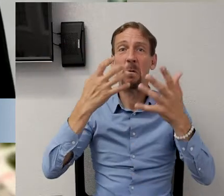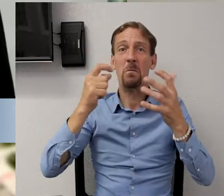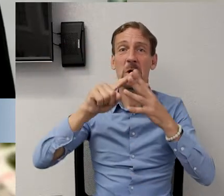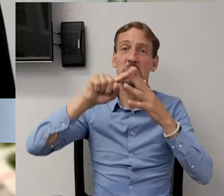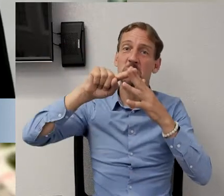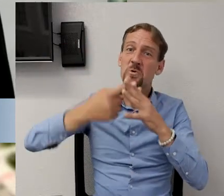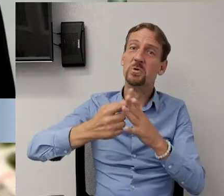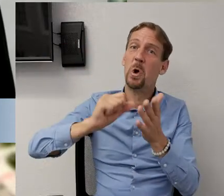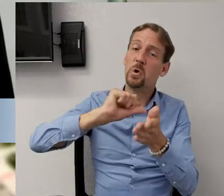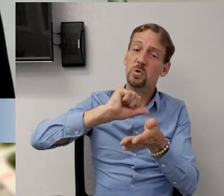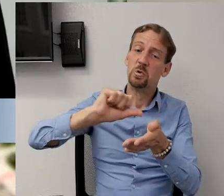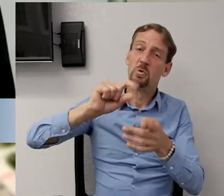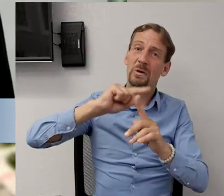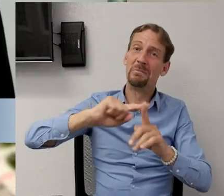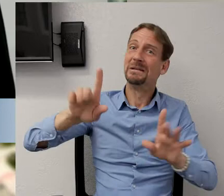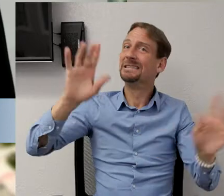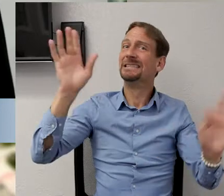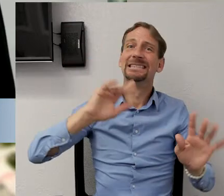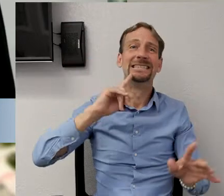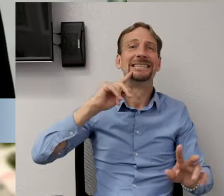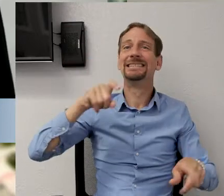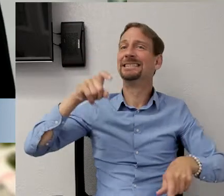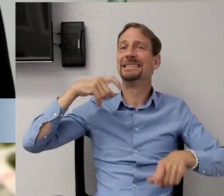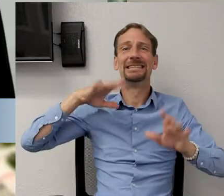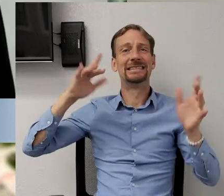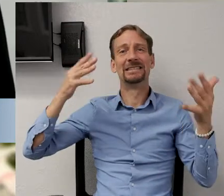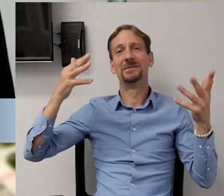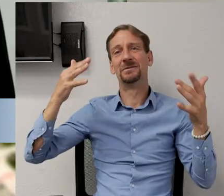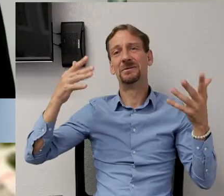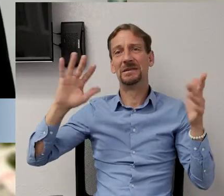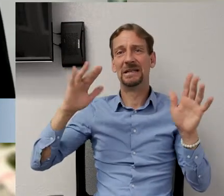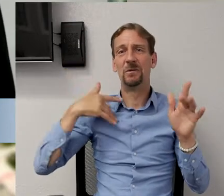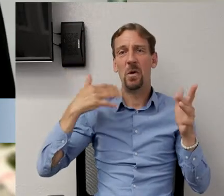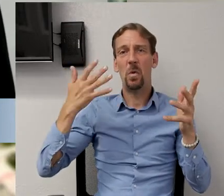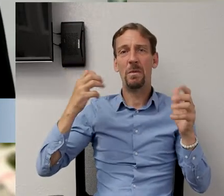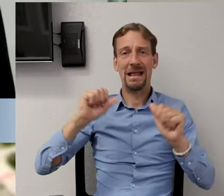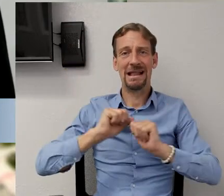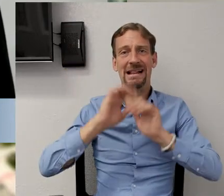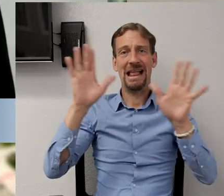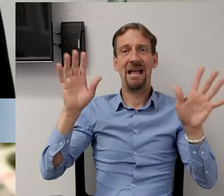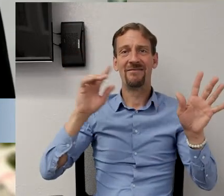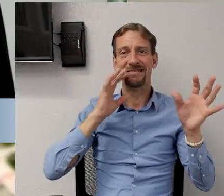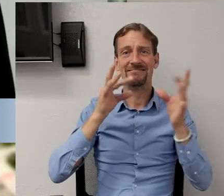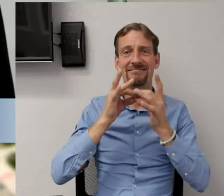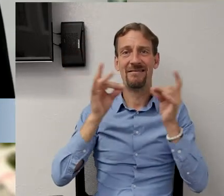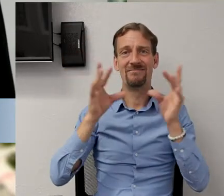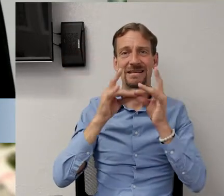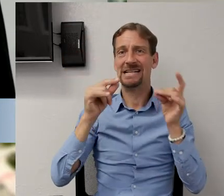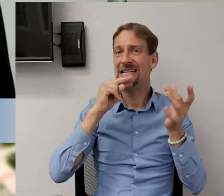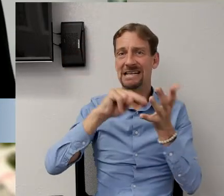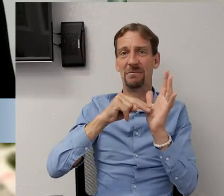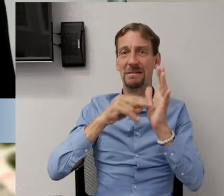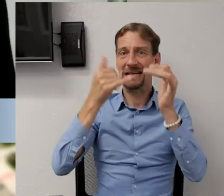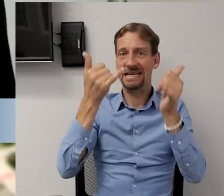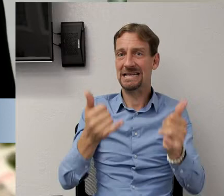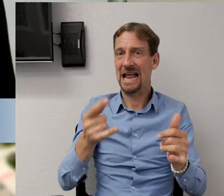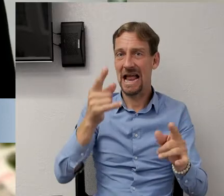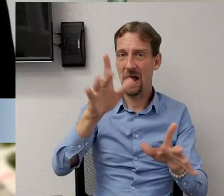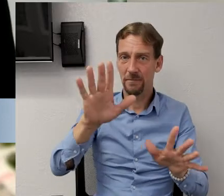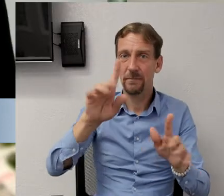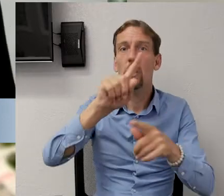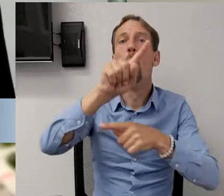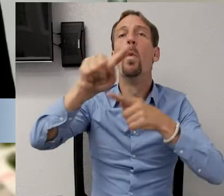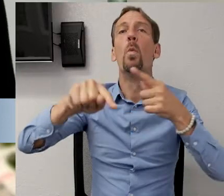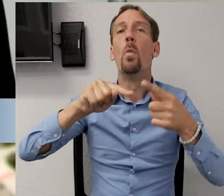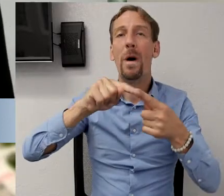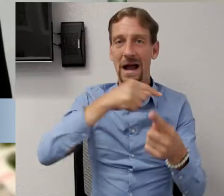kind of backed off and put out some clarifying comments, meaning I didn't mean now, I mean when we're